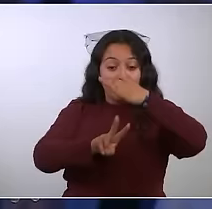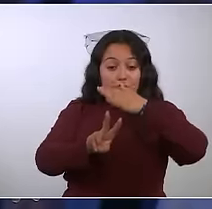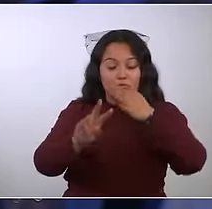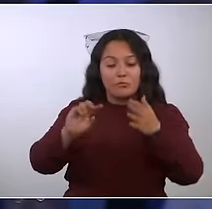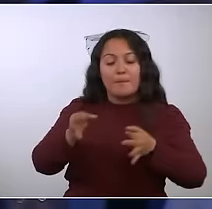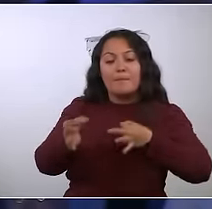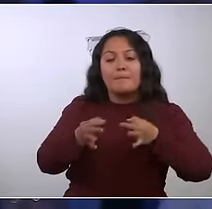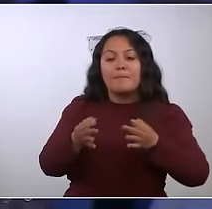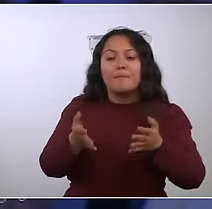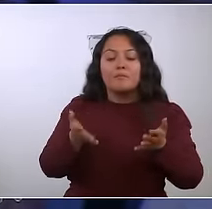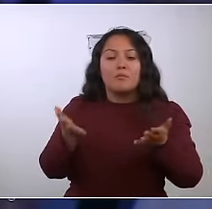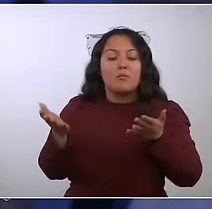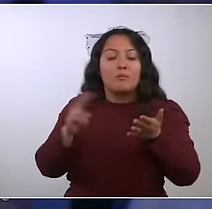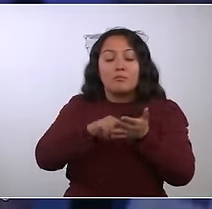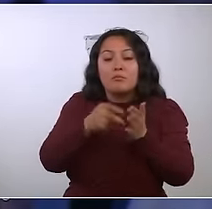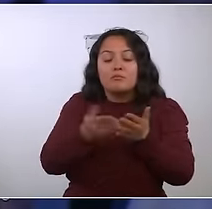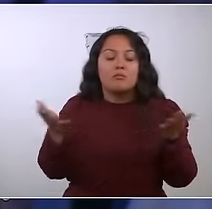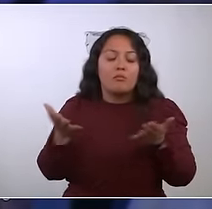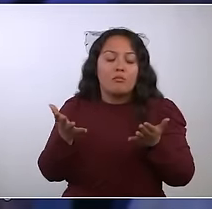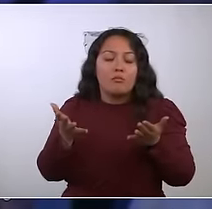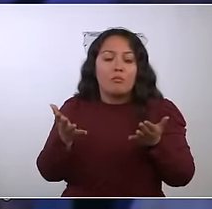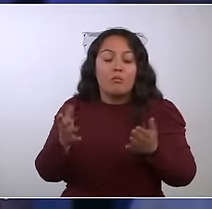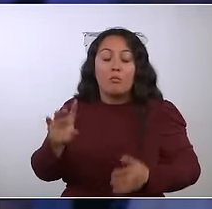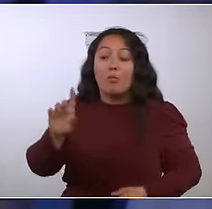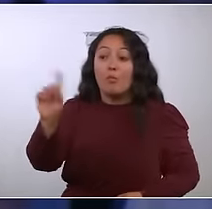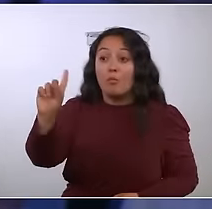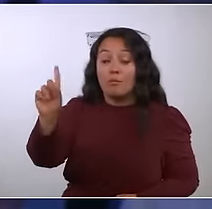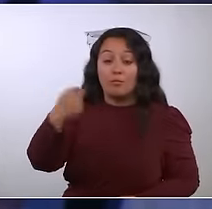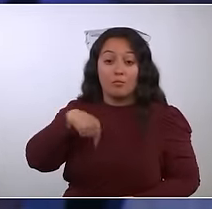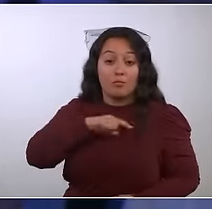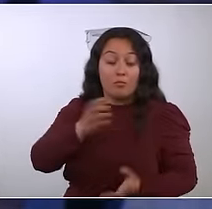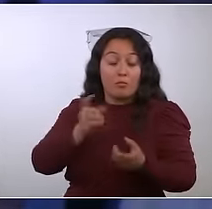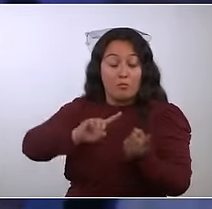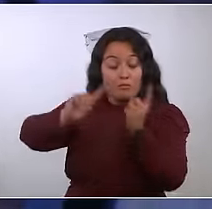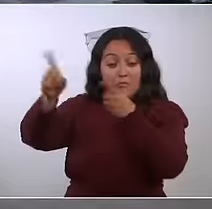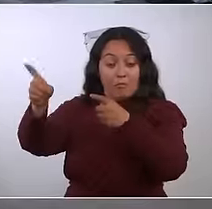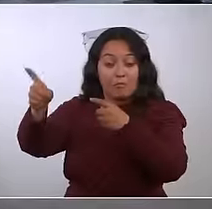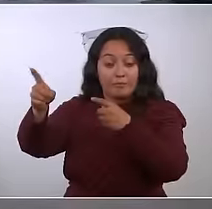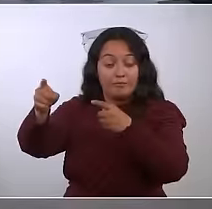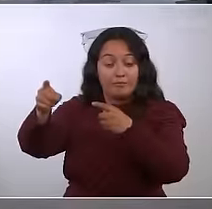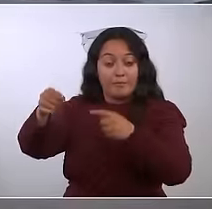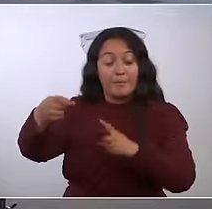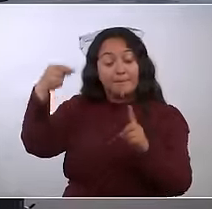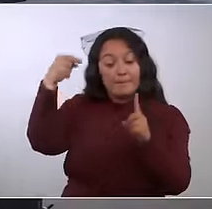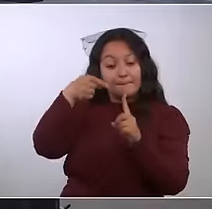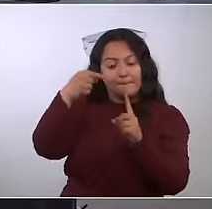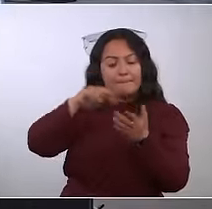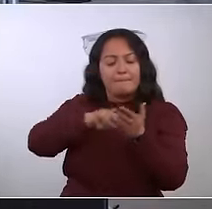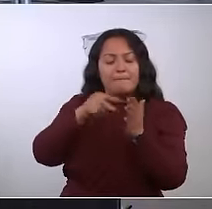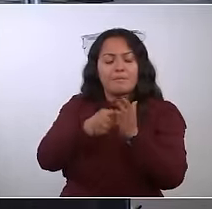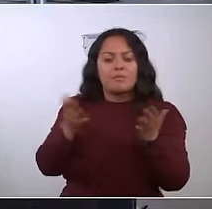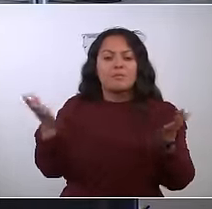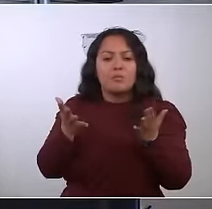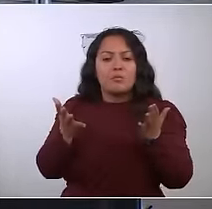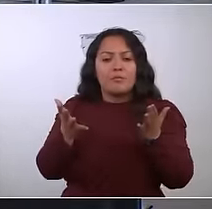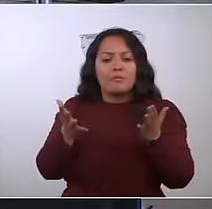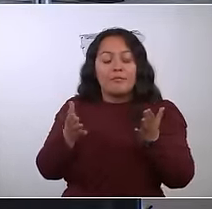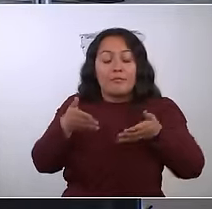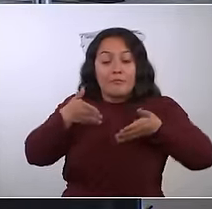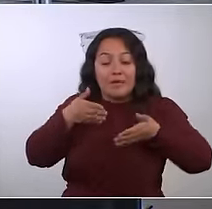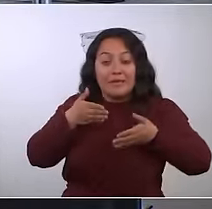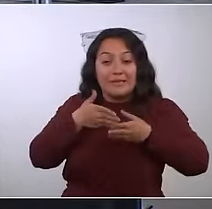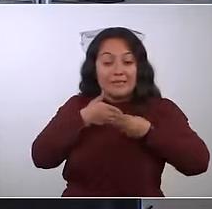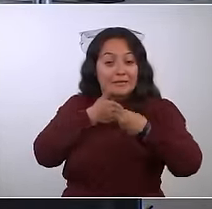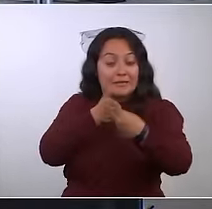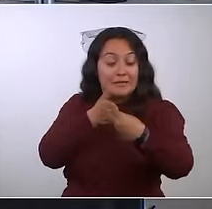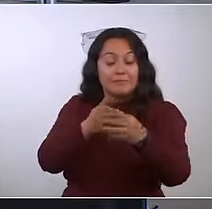la visión es donde queremos ir. Mission is how we're going to get there. La misión es cómo vamos a llegar. Follow me, follow me. Sígueme, sígueme. The vision is. La visión